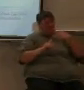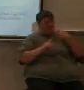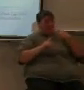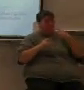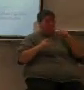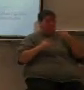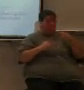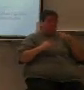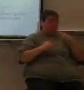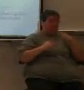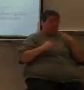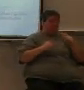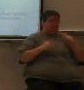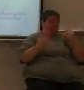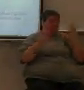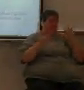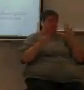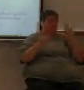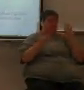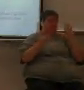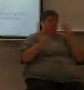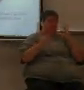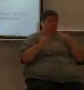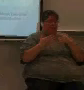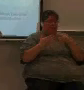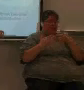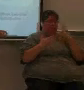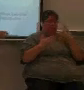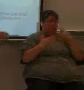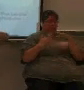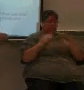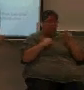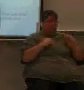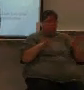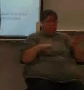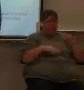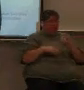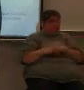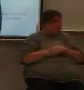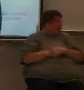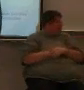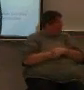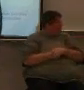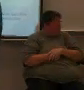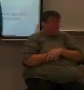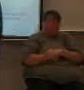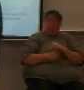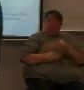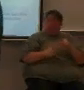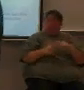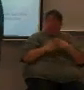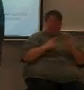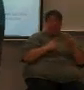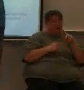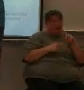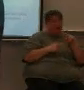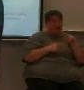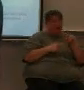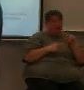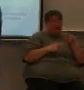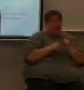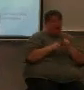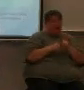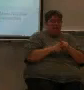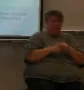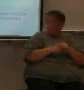And we see that, in this case, the pH then, as industrialization happened, in particular starting in